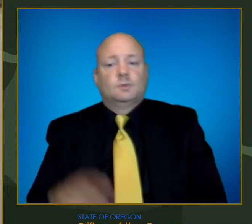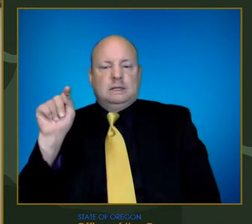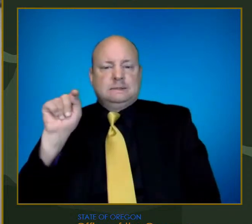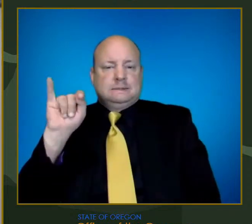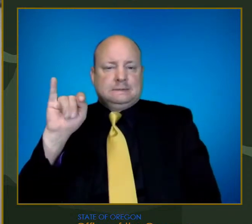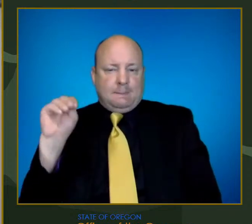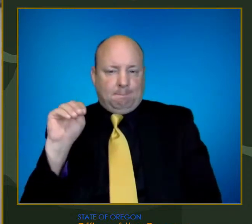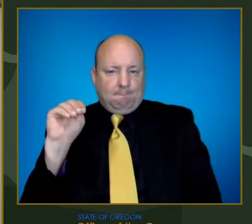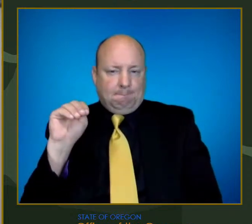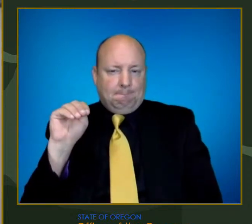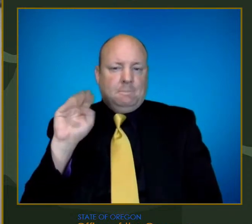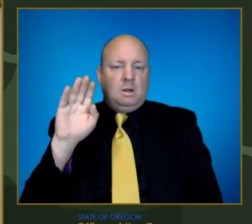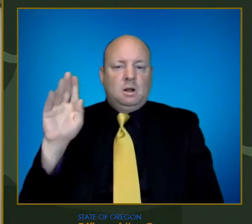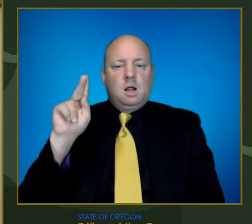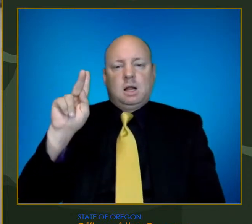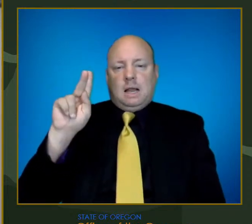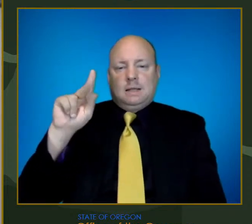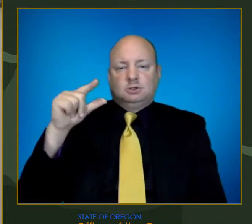Tim.